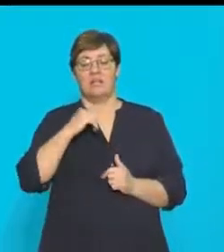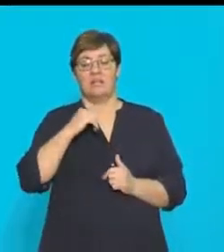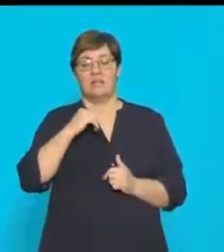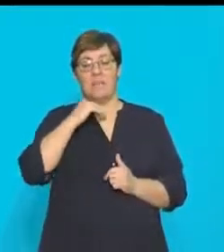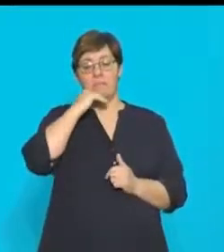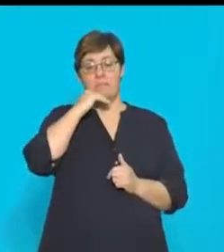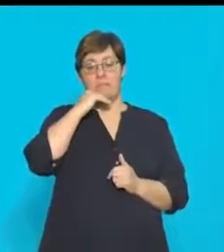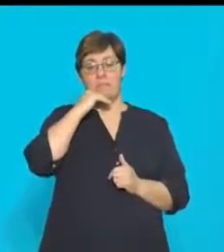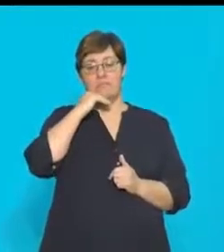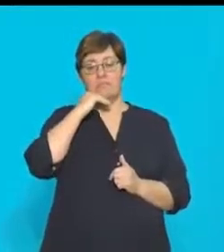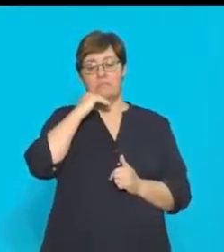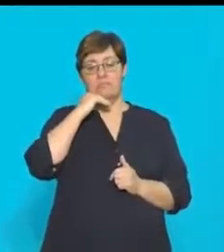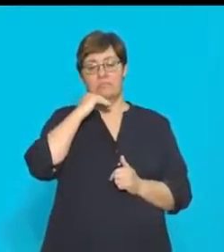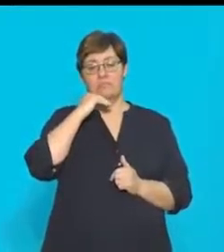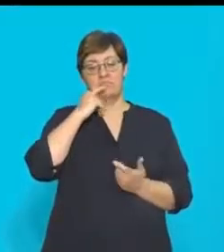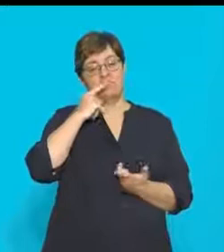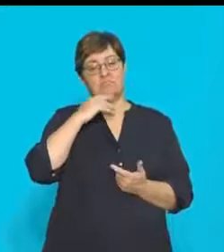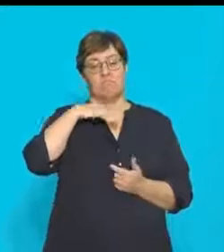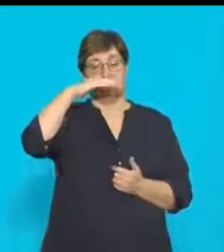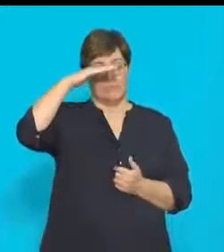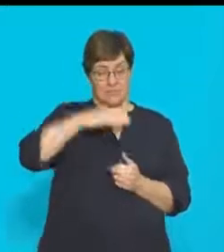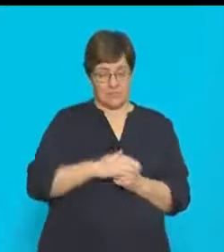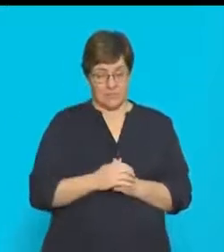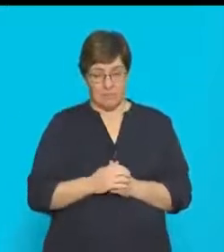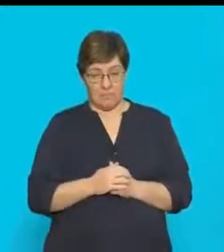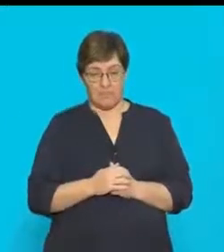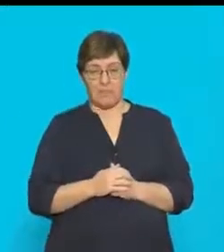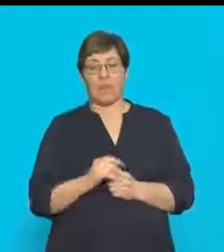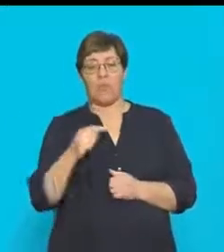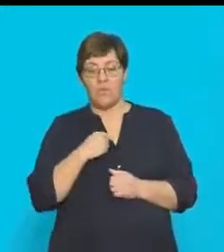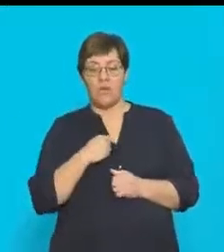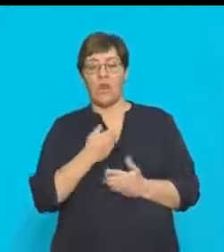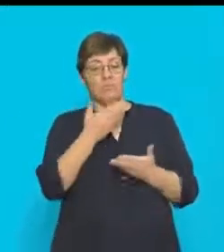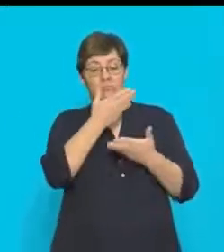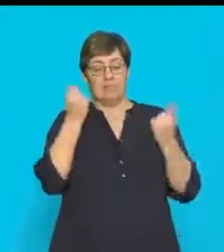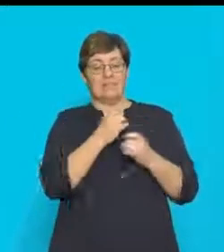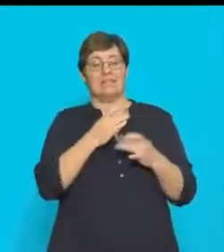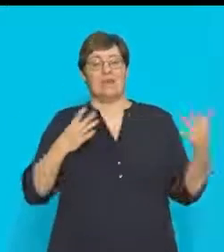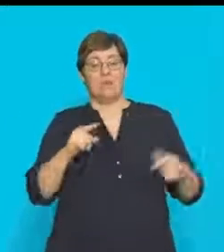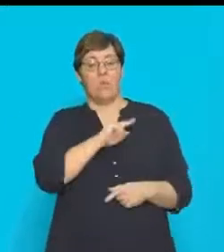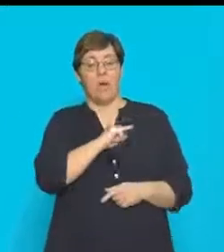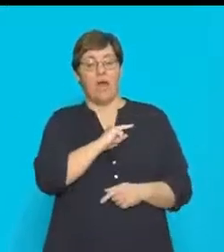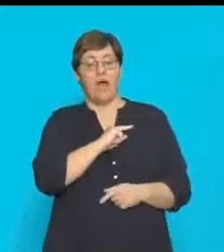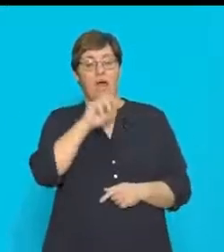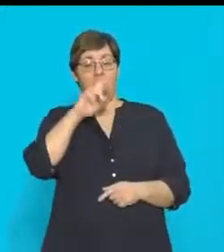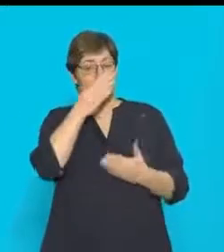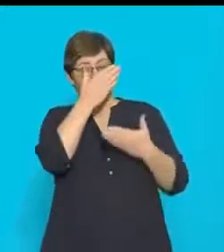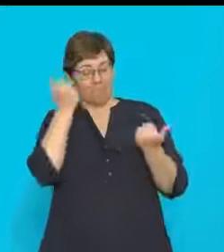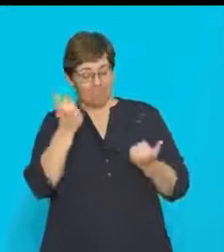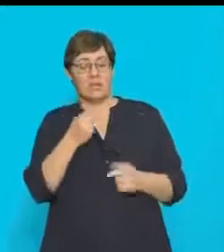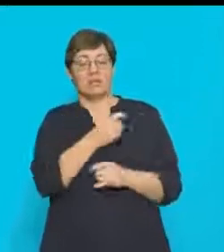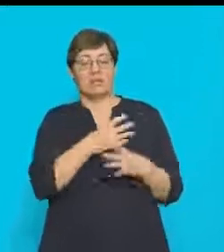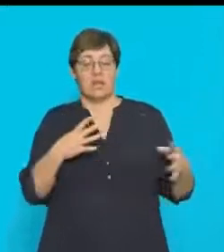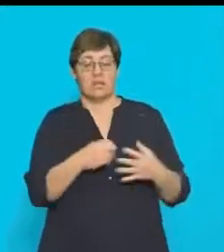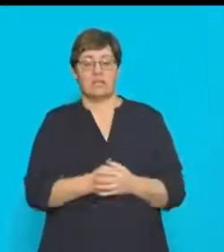Again, we're going to use this version, but we're going to start off with what's unknown. Because R is unknown, we're going to start off